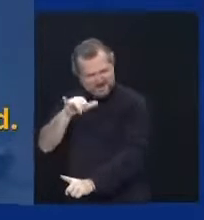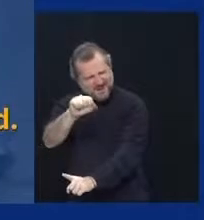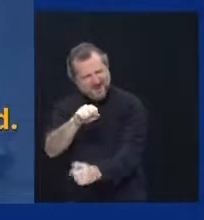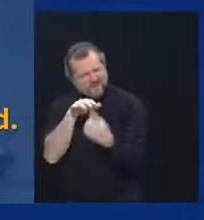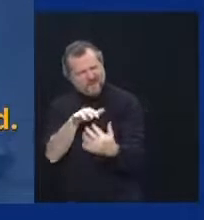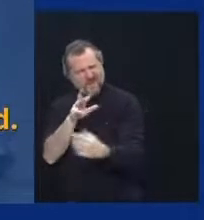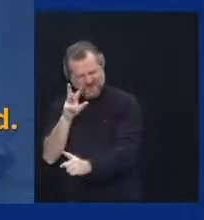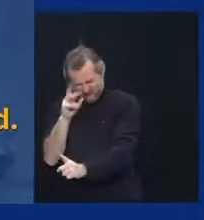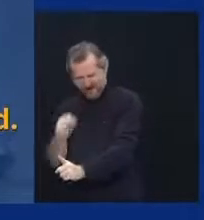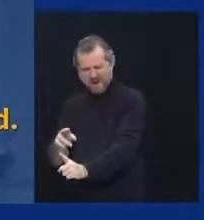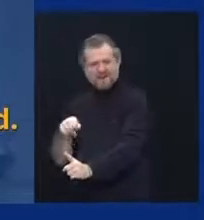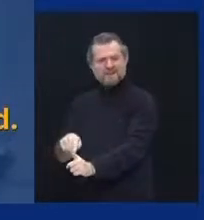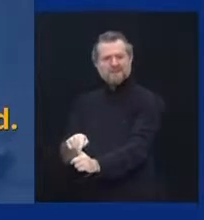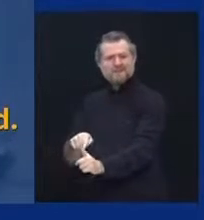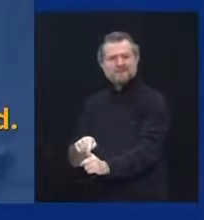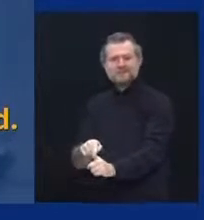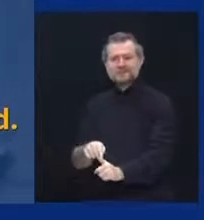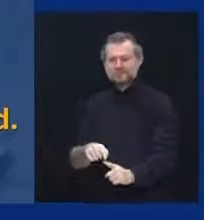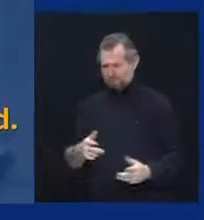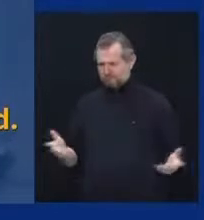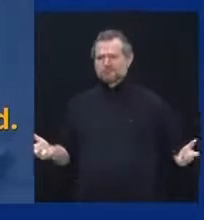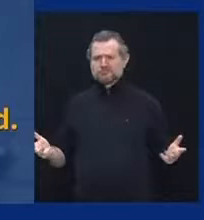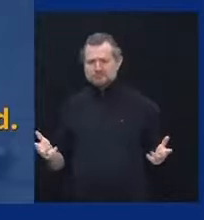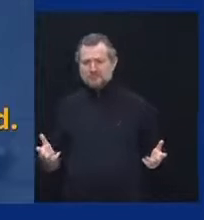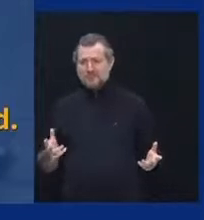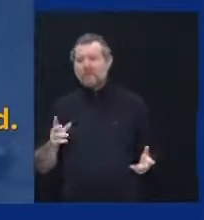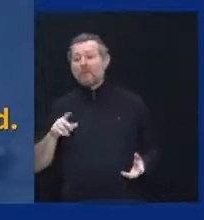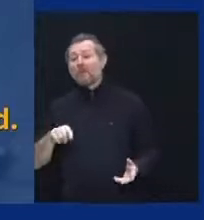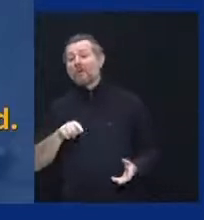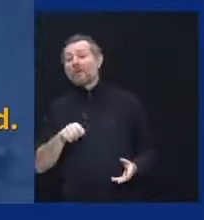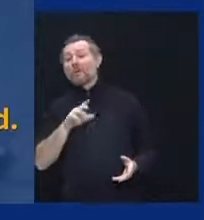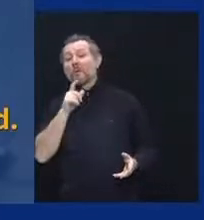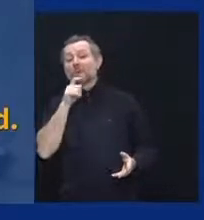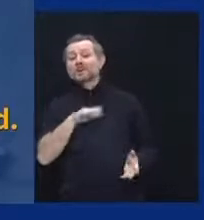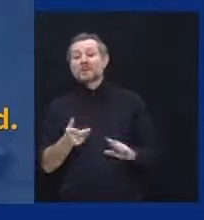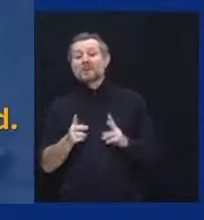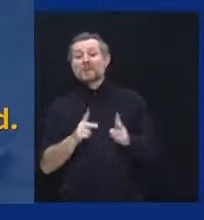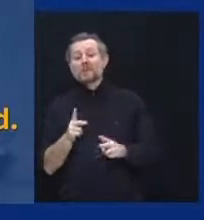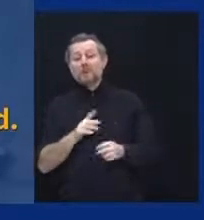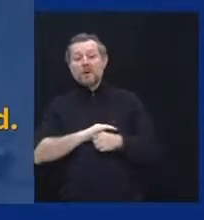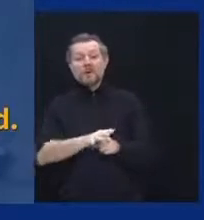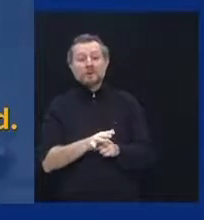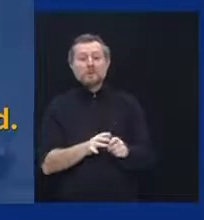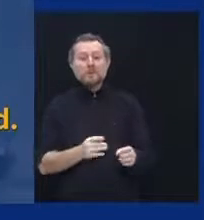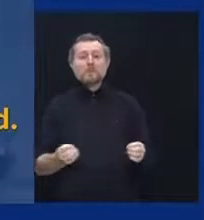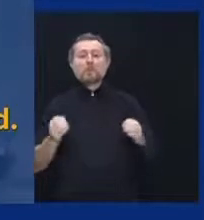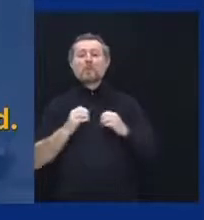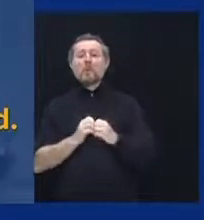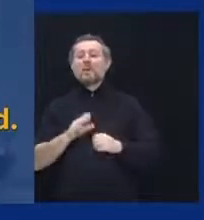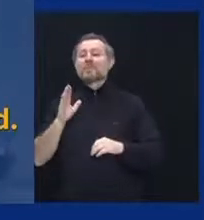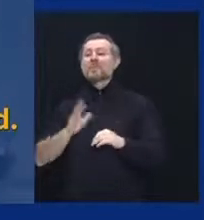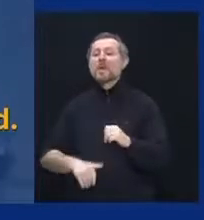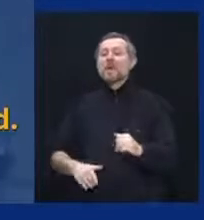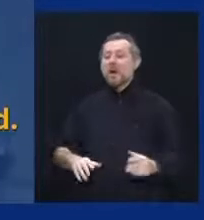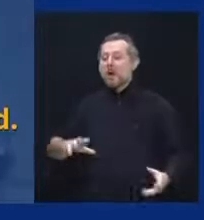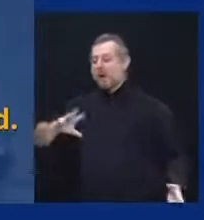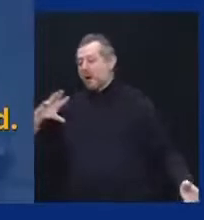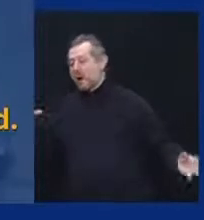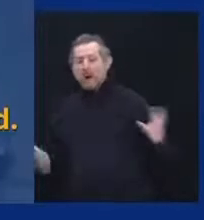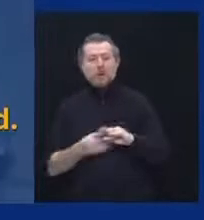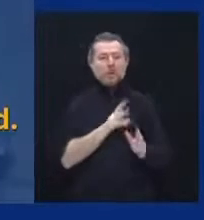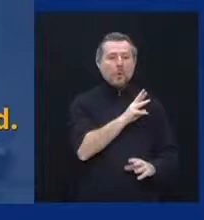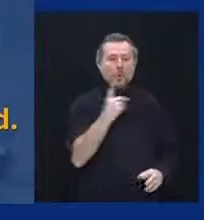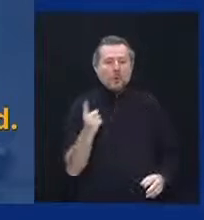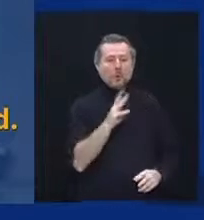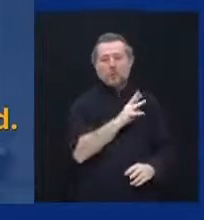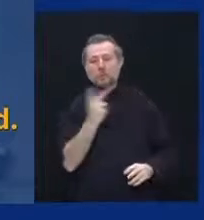COVID is a war. More Americans died from COVID than World War I, World War II, Korea, Vietnam